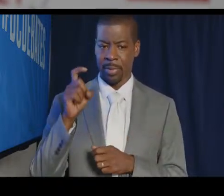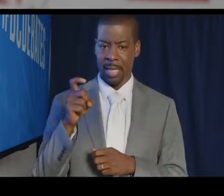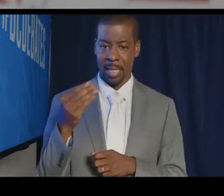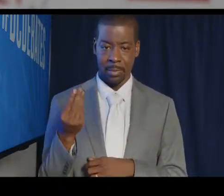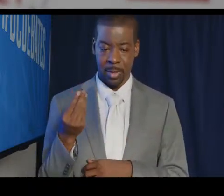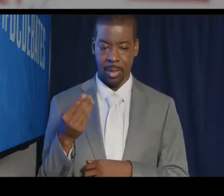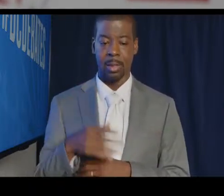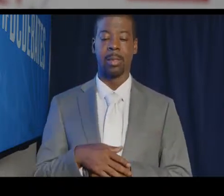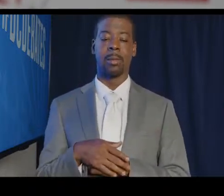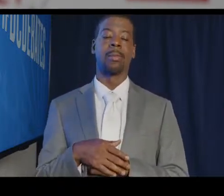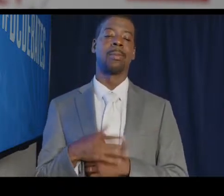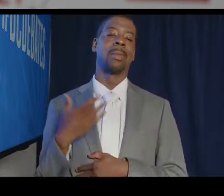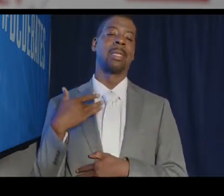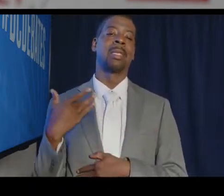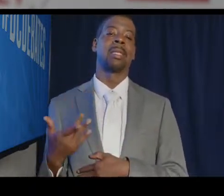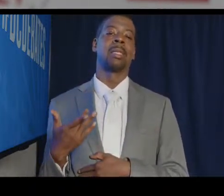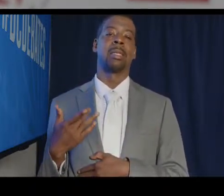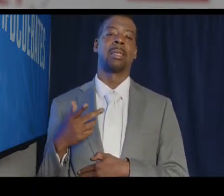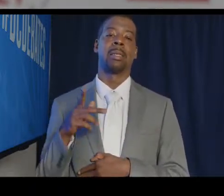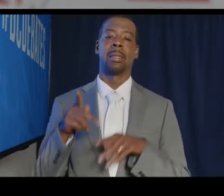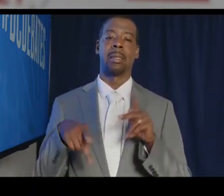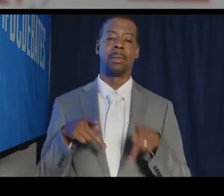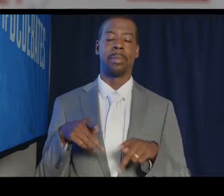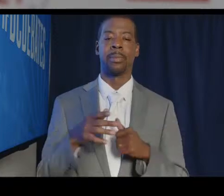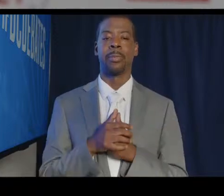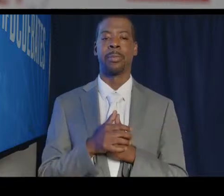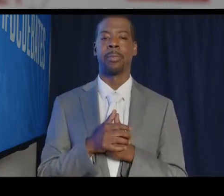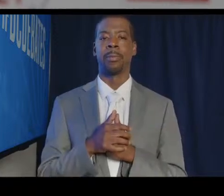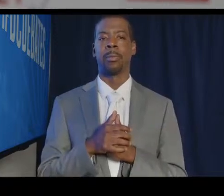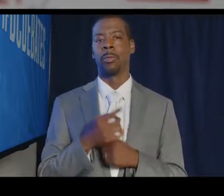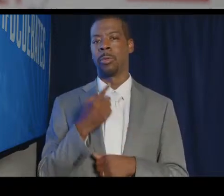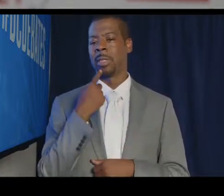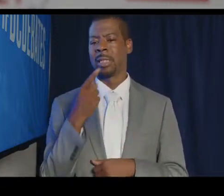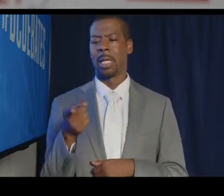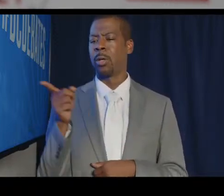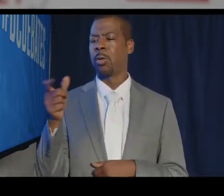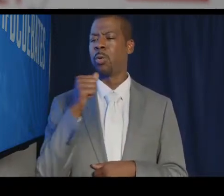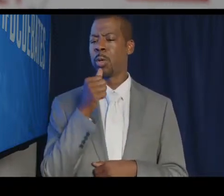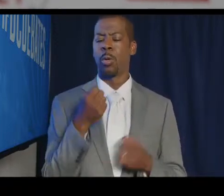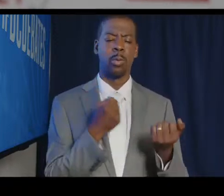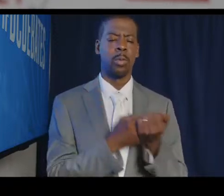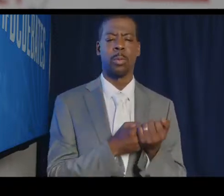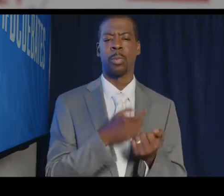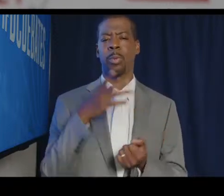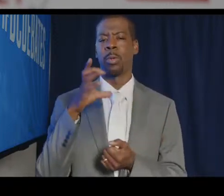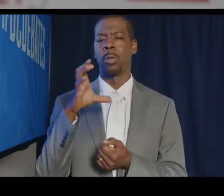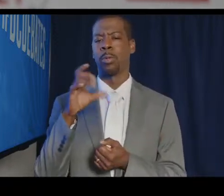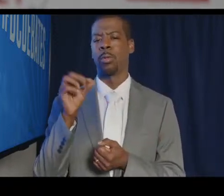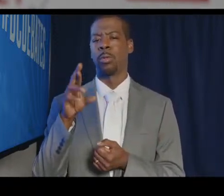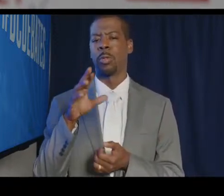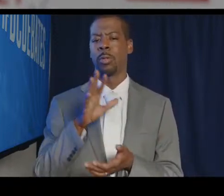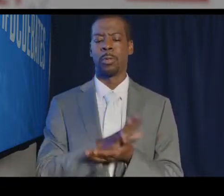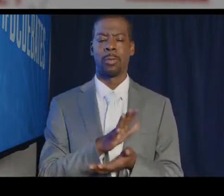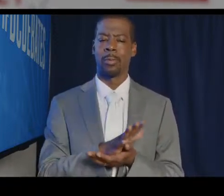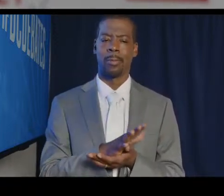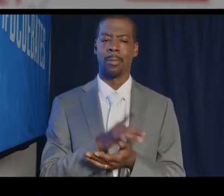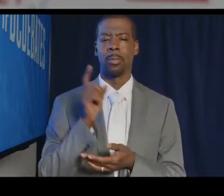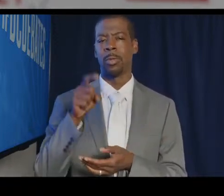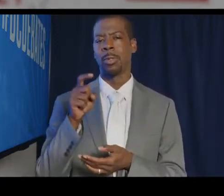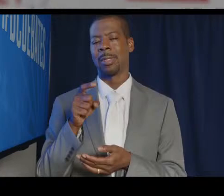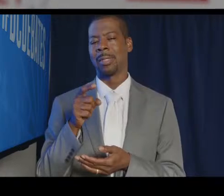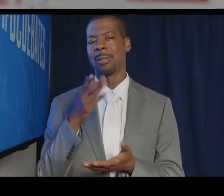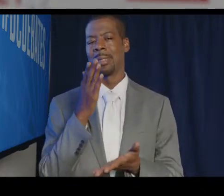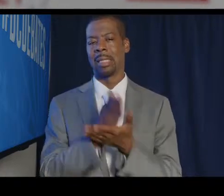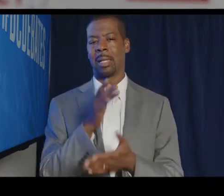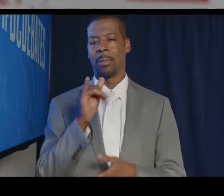don't do that, too often folks will jump to this rhetorical line of, well, you don't support charter schools. We need to move away from that nonsense. I